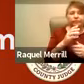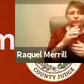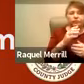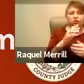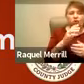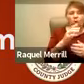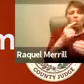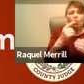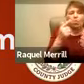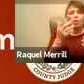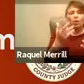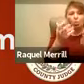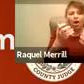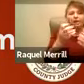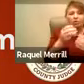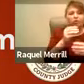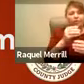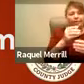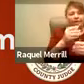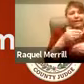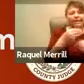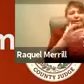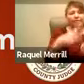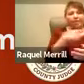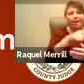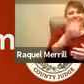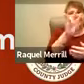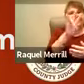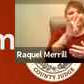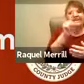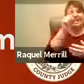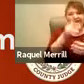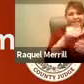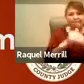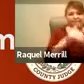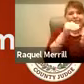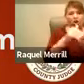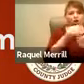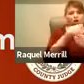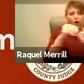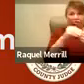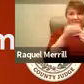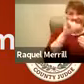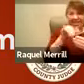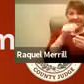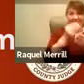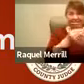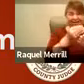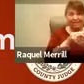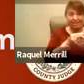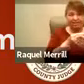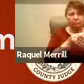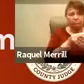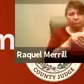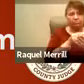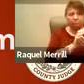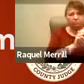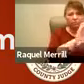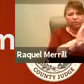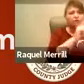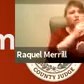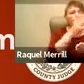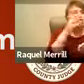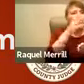want to make available for them $7.5 million of these funds that were allocated to the rural